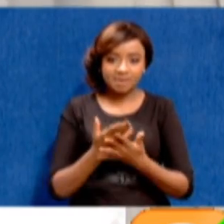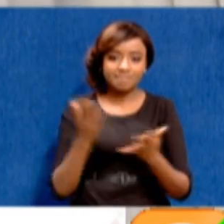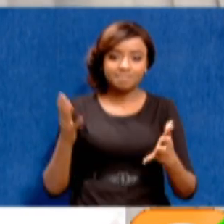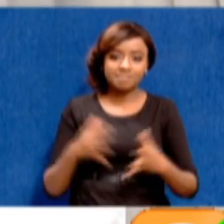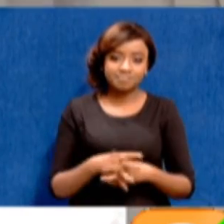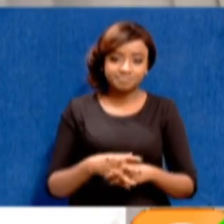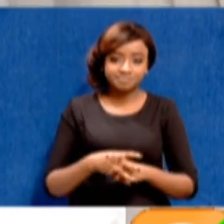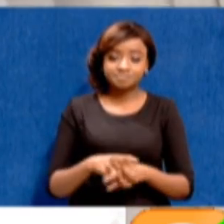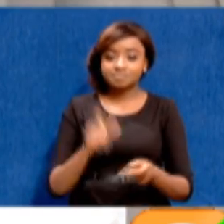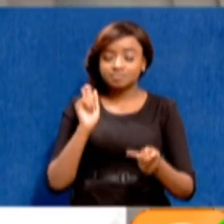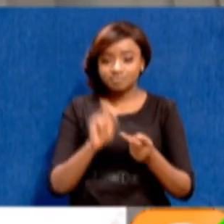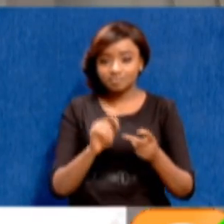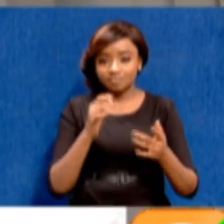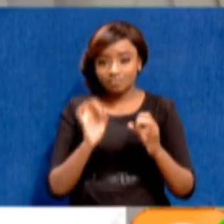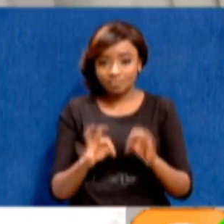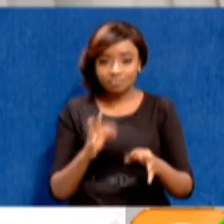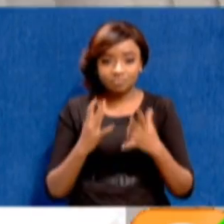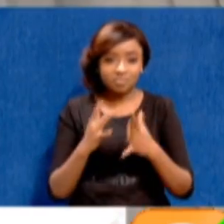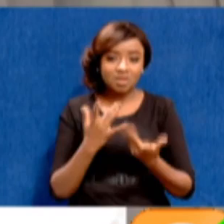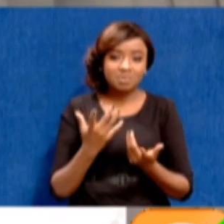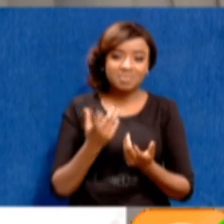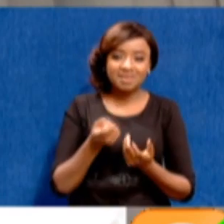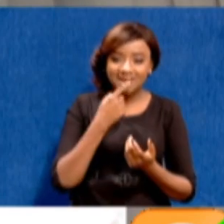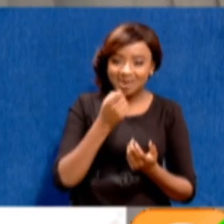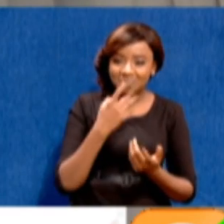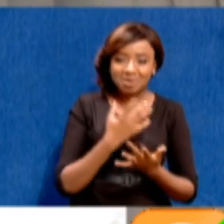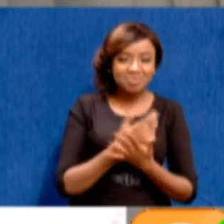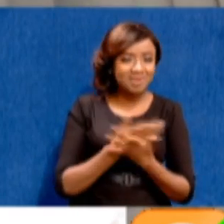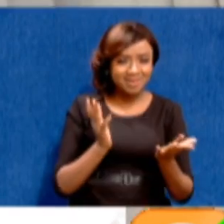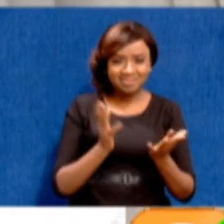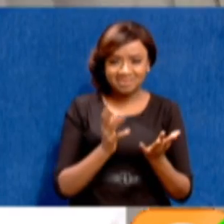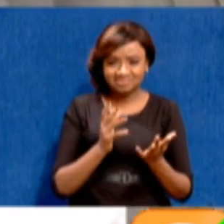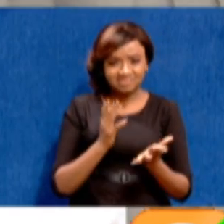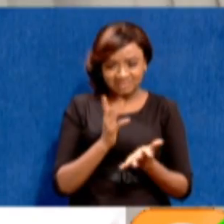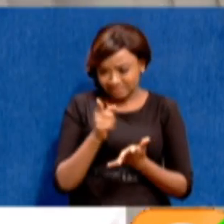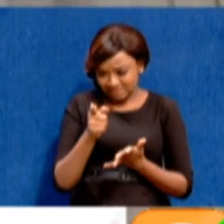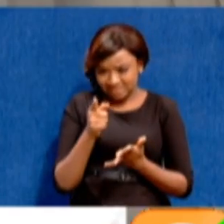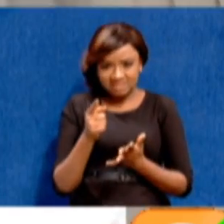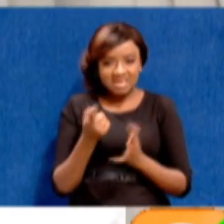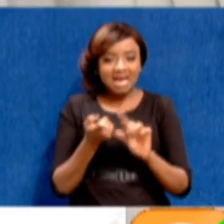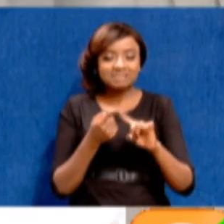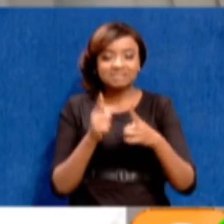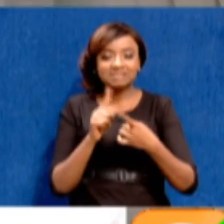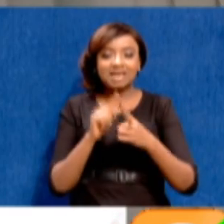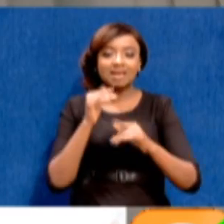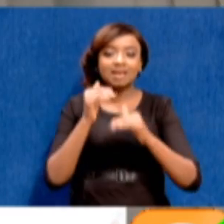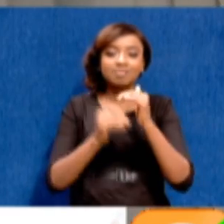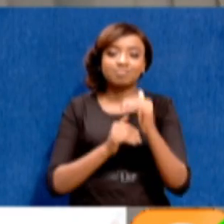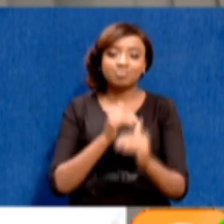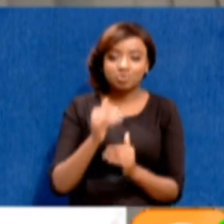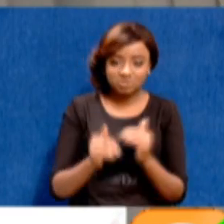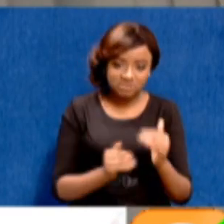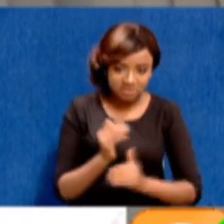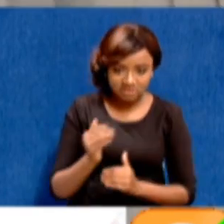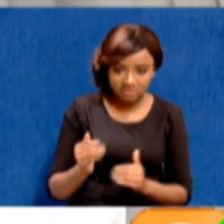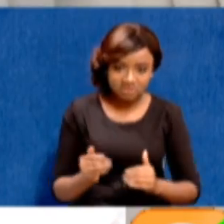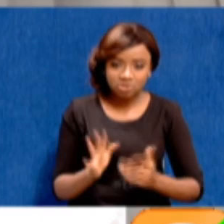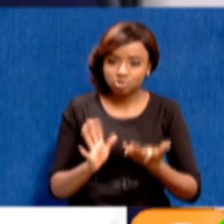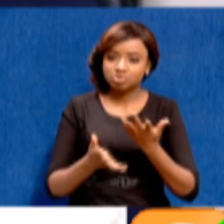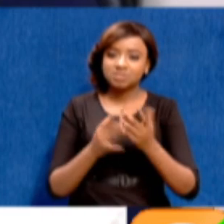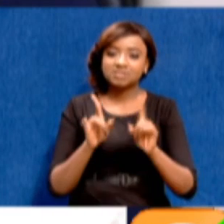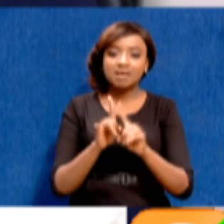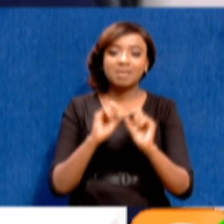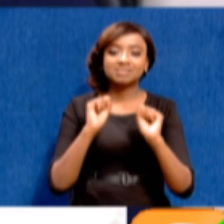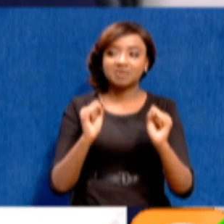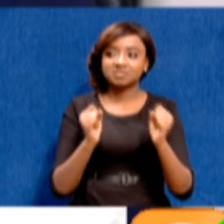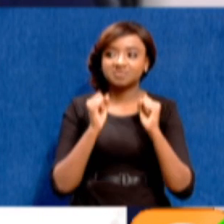clinical trials, testing either vaccines or medicines. It is a standard procedure. It is a safety